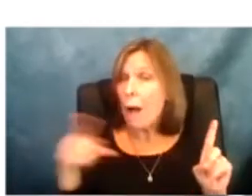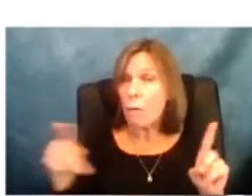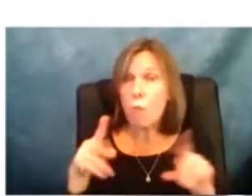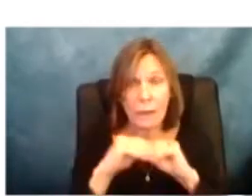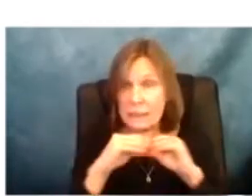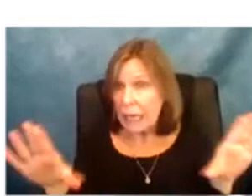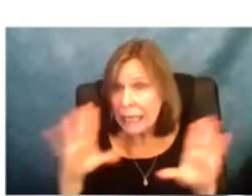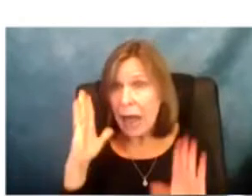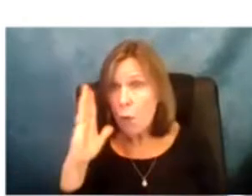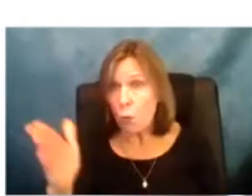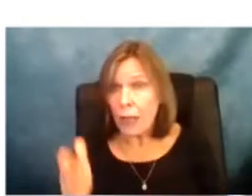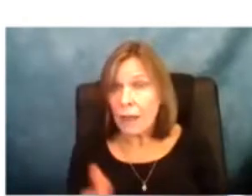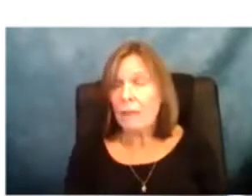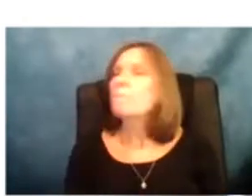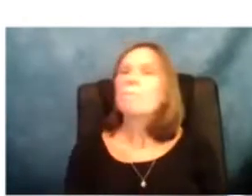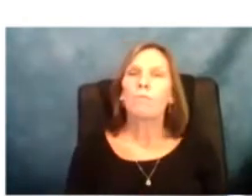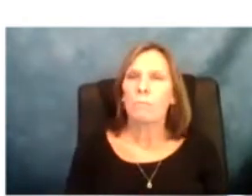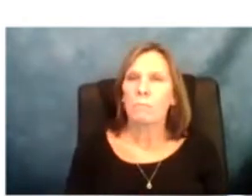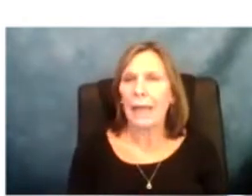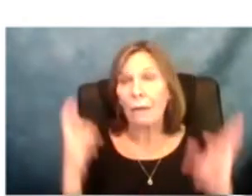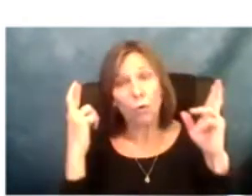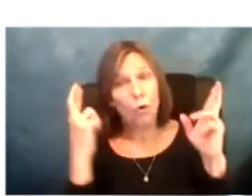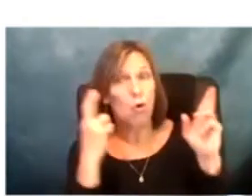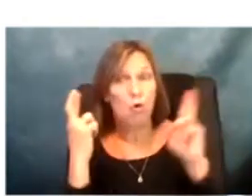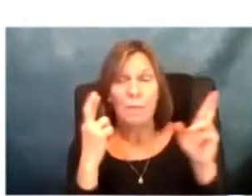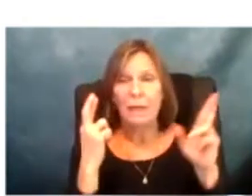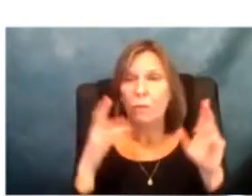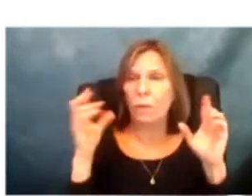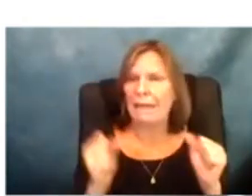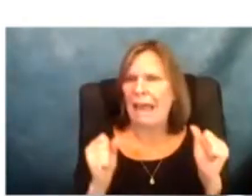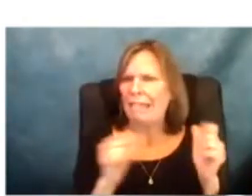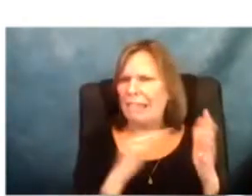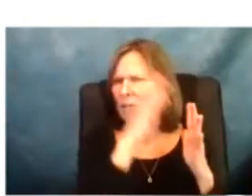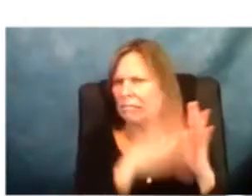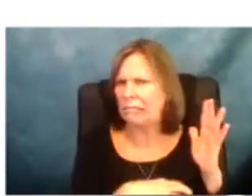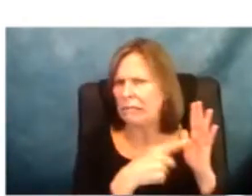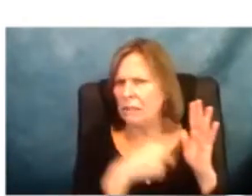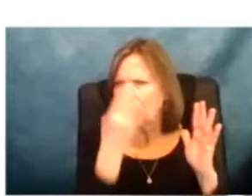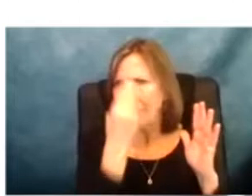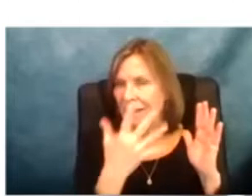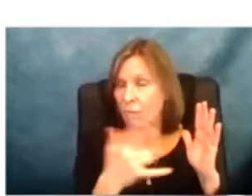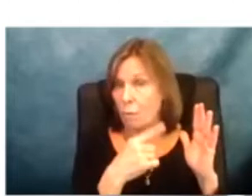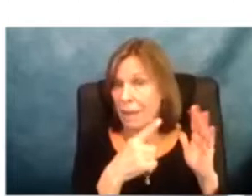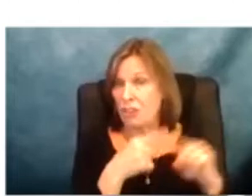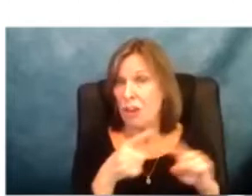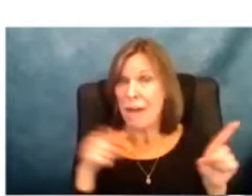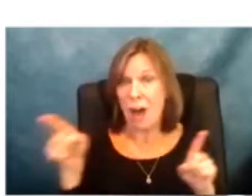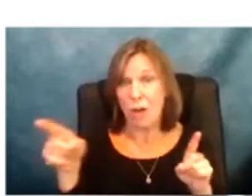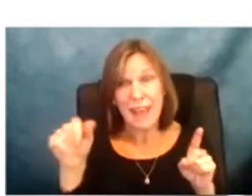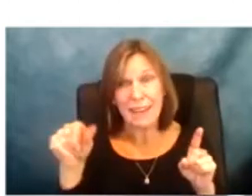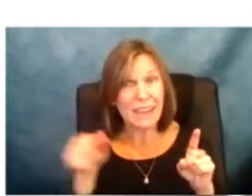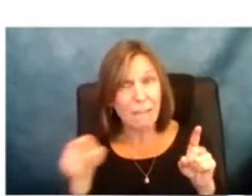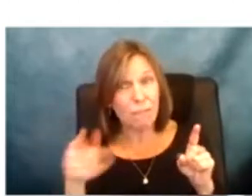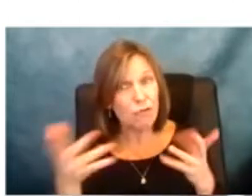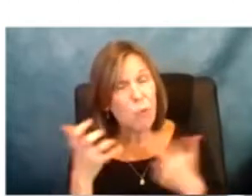out. So and we can maybe send a citation or some information about the data if you want to use those maps that Arin